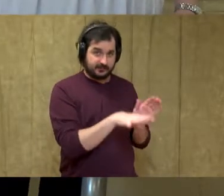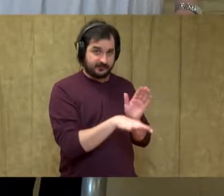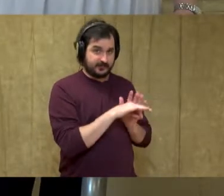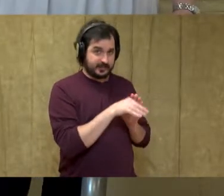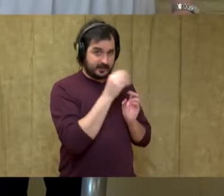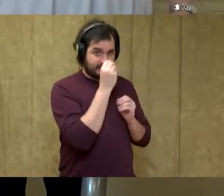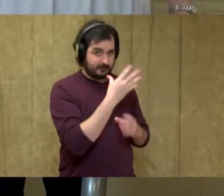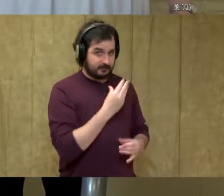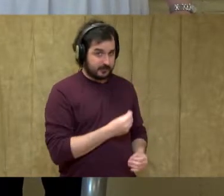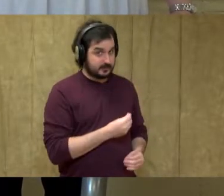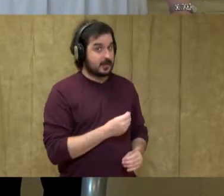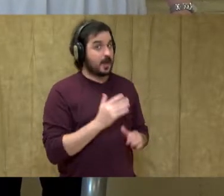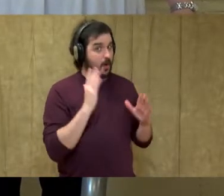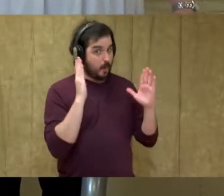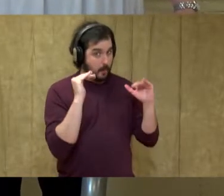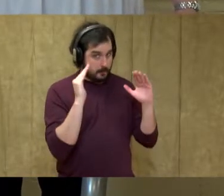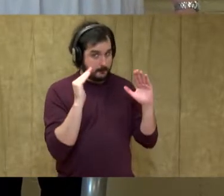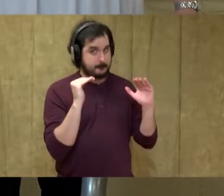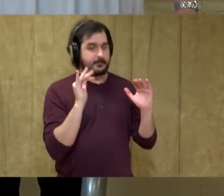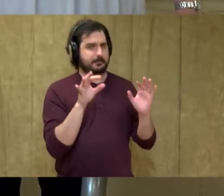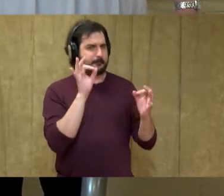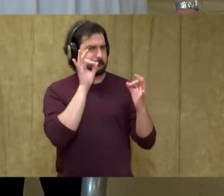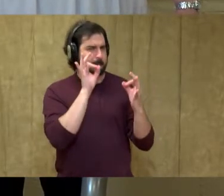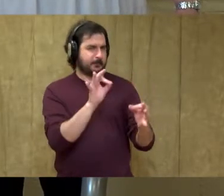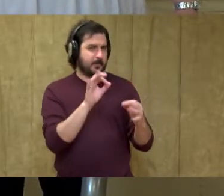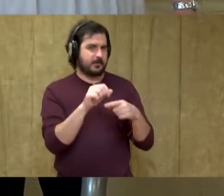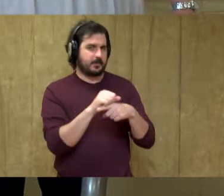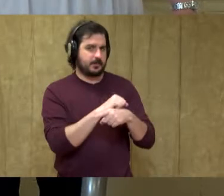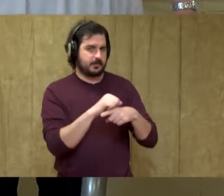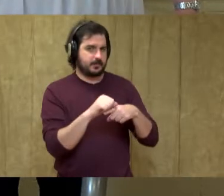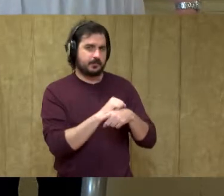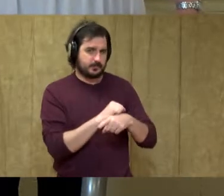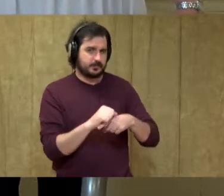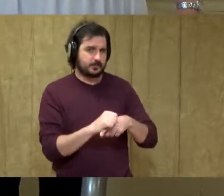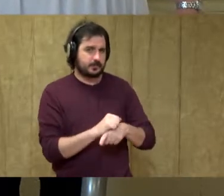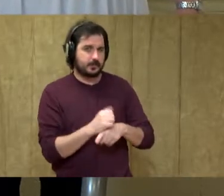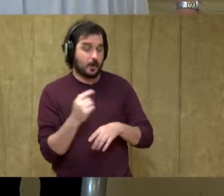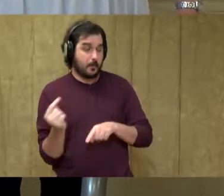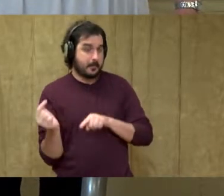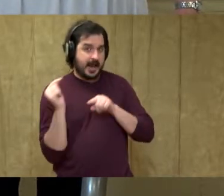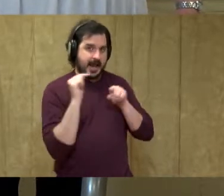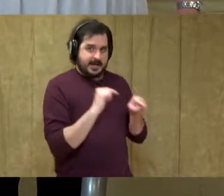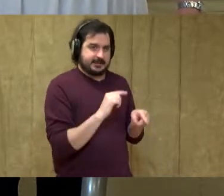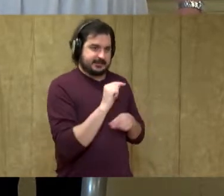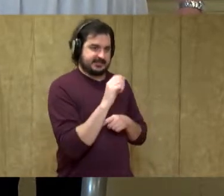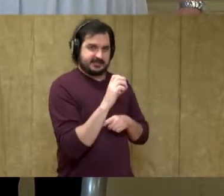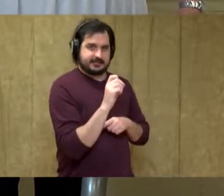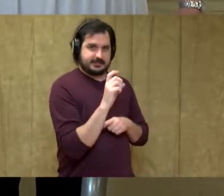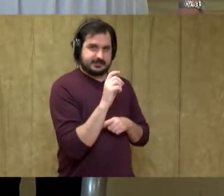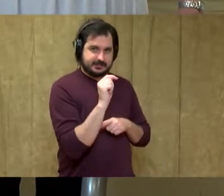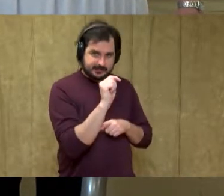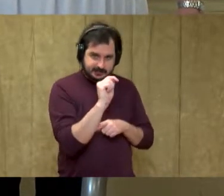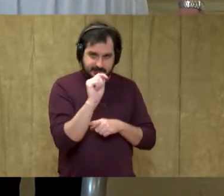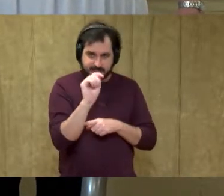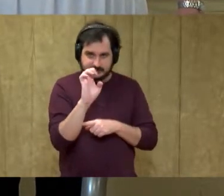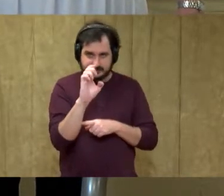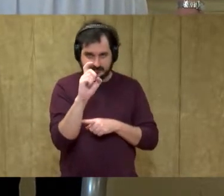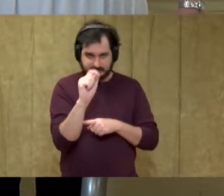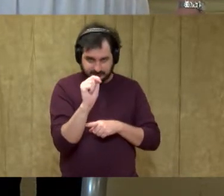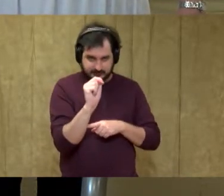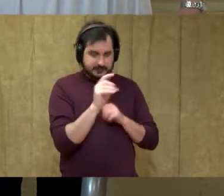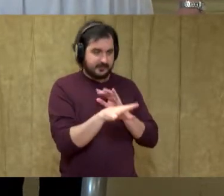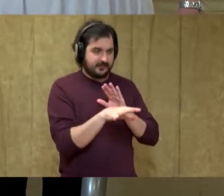perfect. Go back in the text and find that information. If you don't know and you say, I